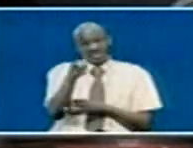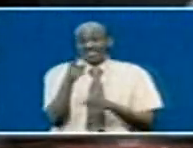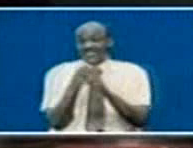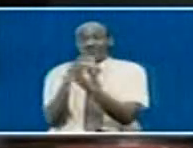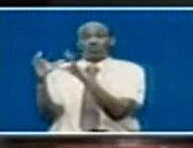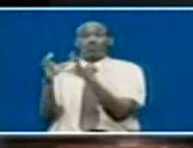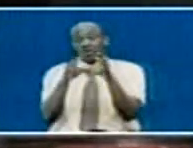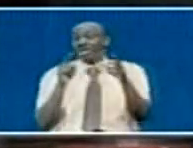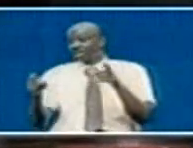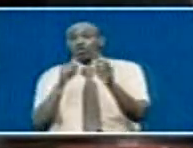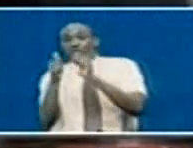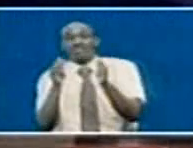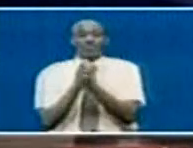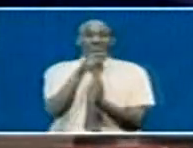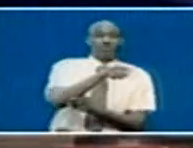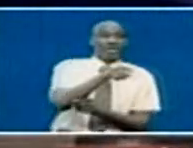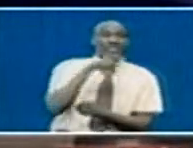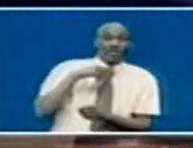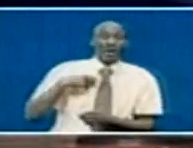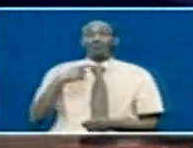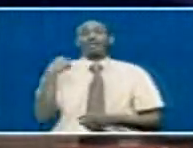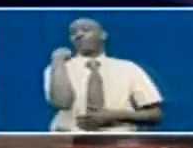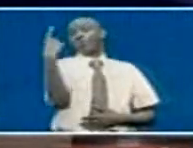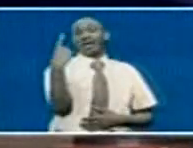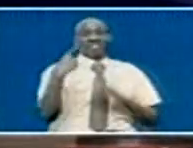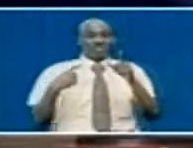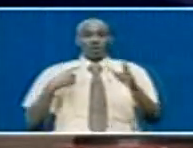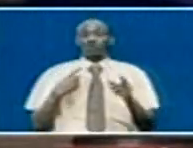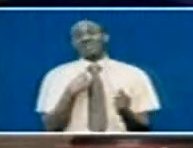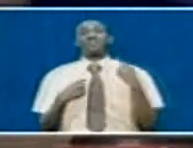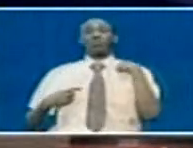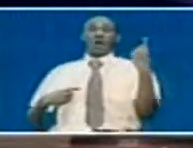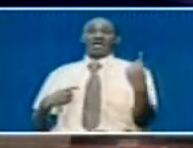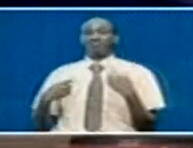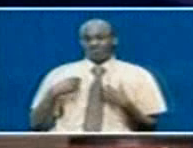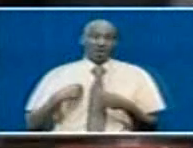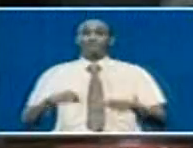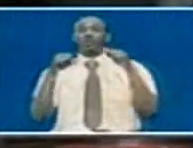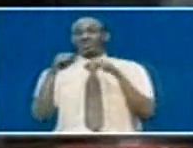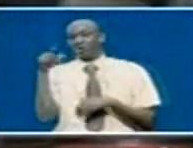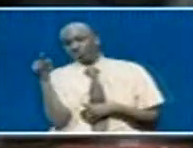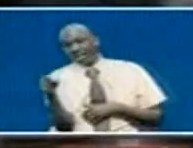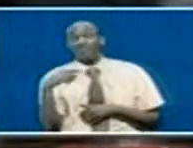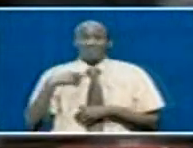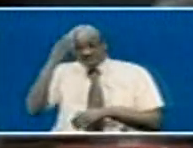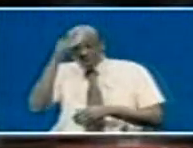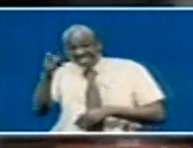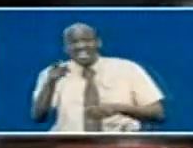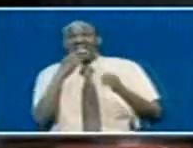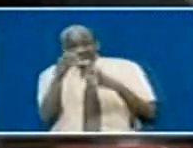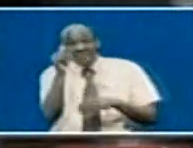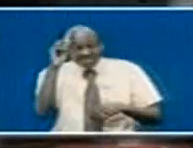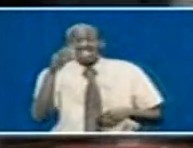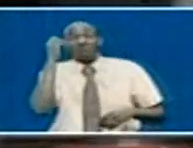agencies, whereby each one of them wants to be the number one. It's me who brought this information. It's me who discovered